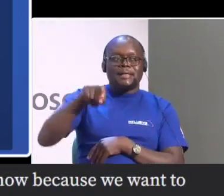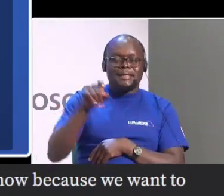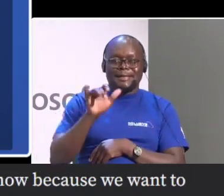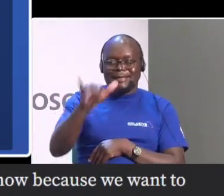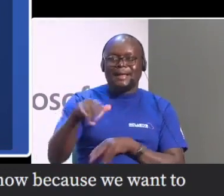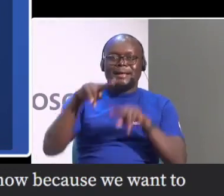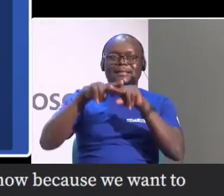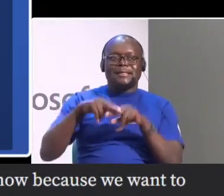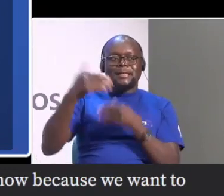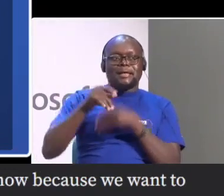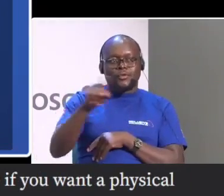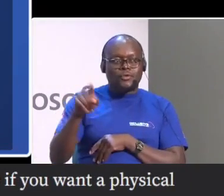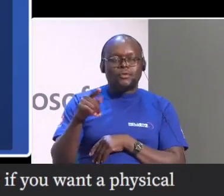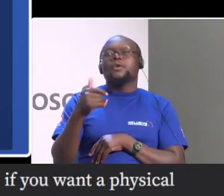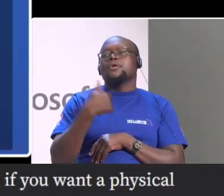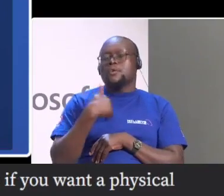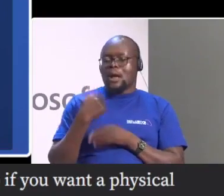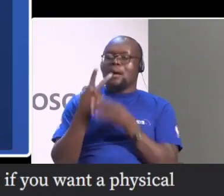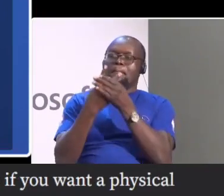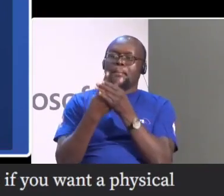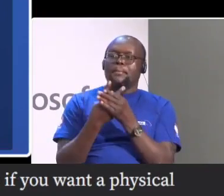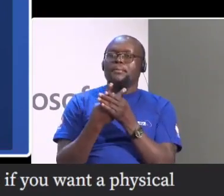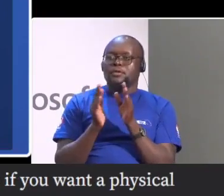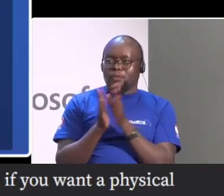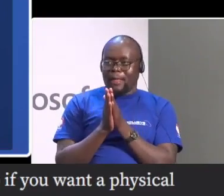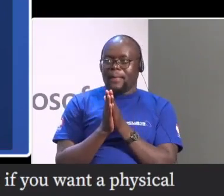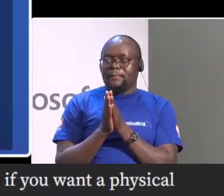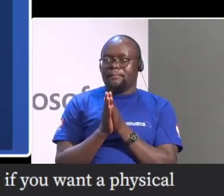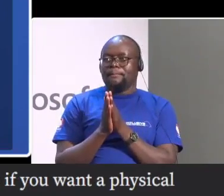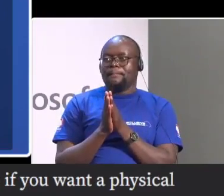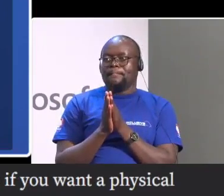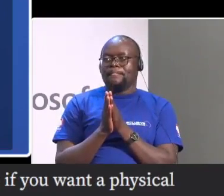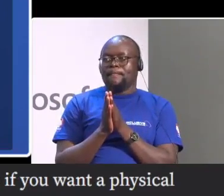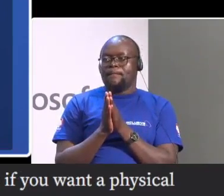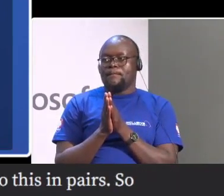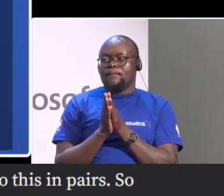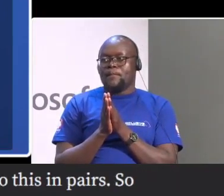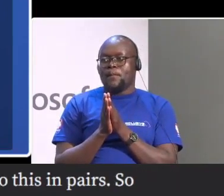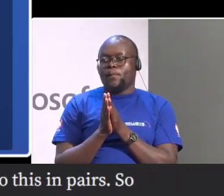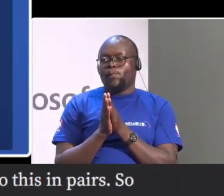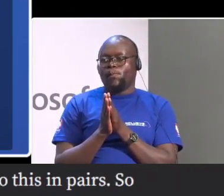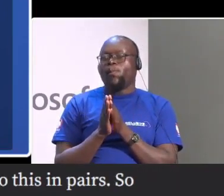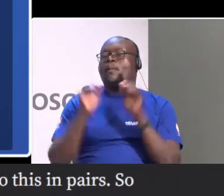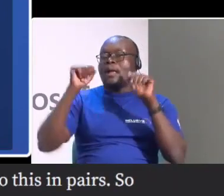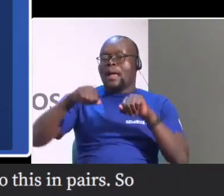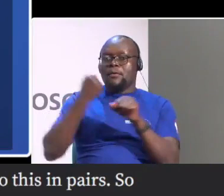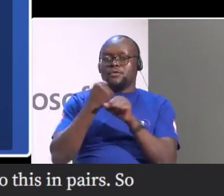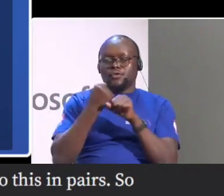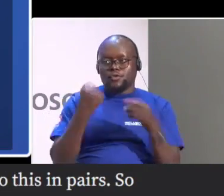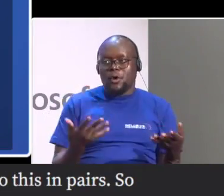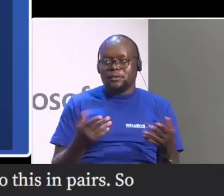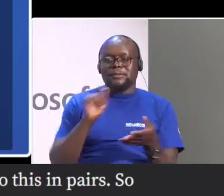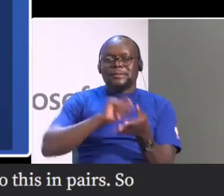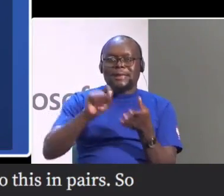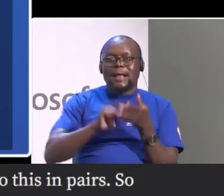that are sitting next to you, you can actually pair off and, be able to